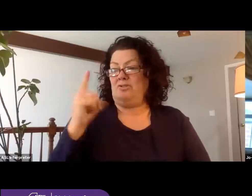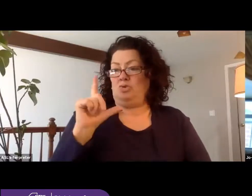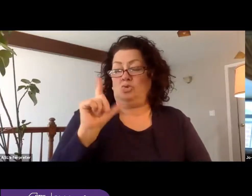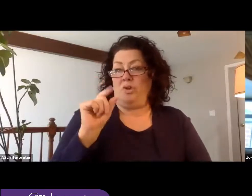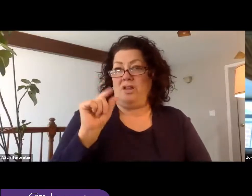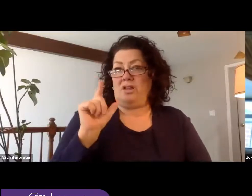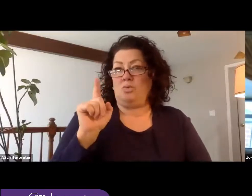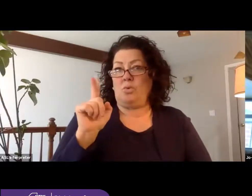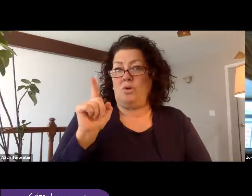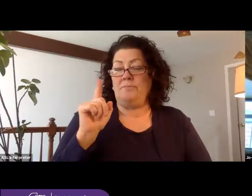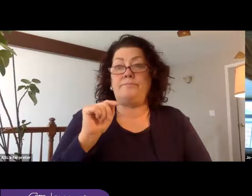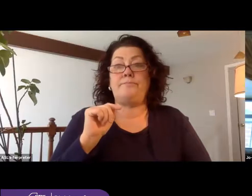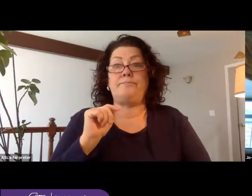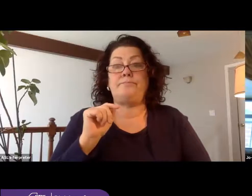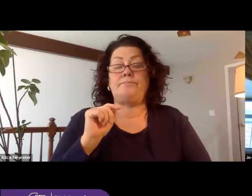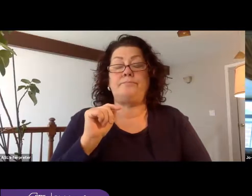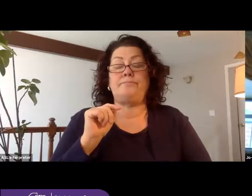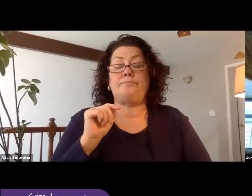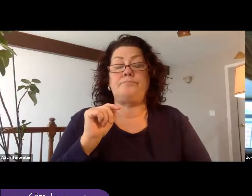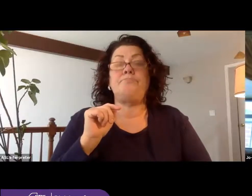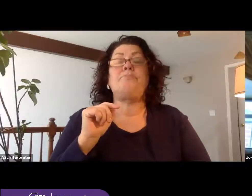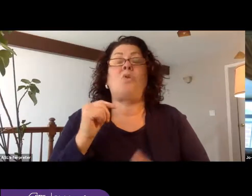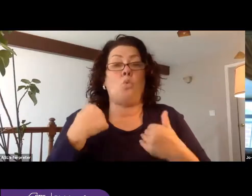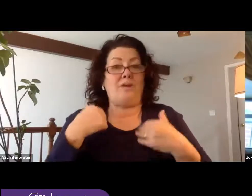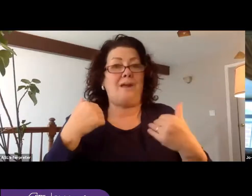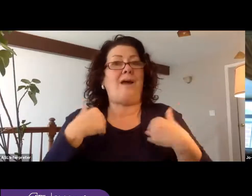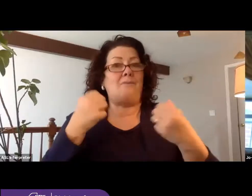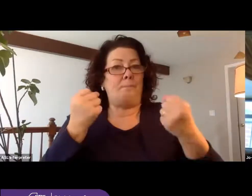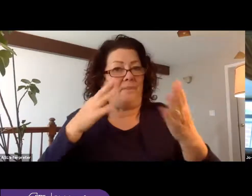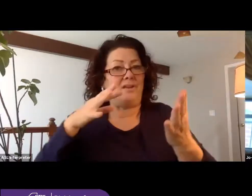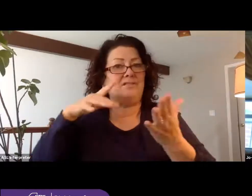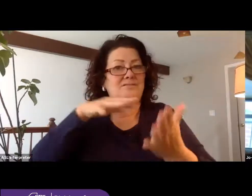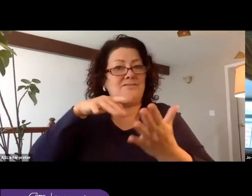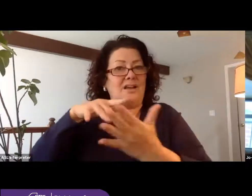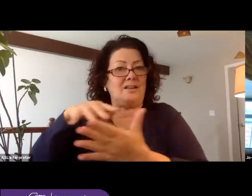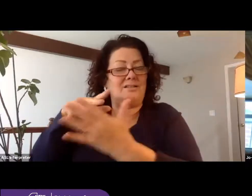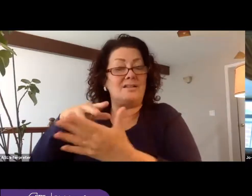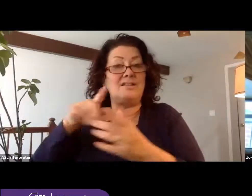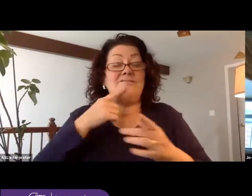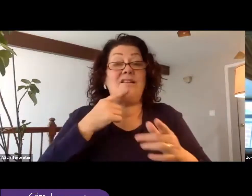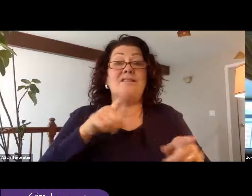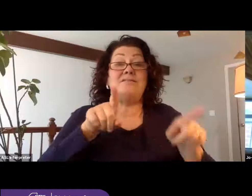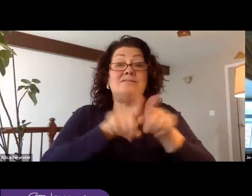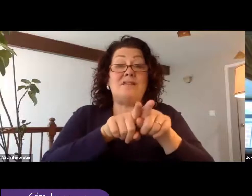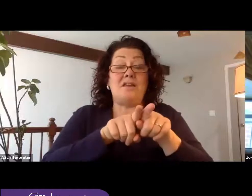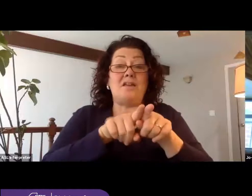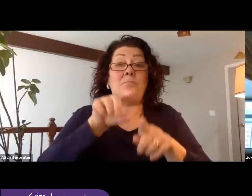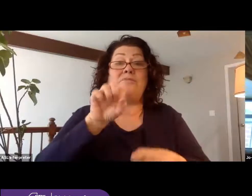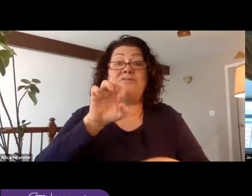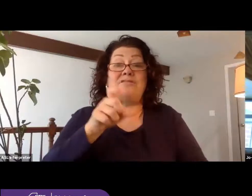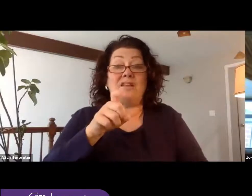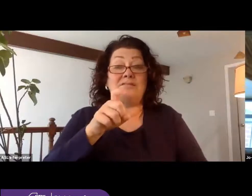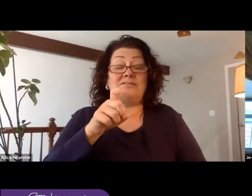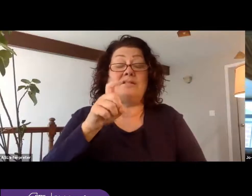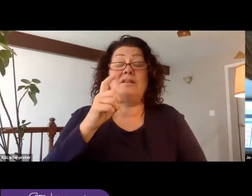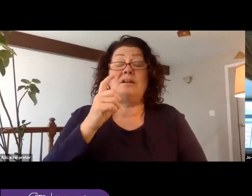underscored by a number of housing discrimination studies which indicate that same-sex couples and transgender